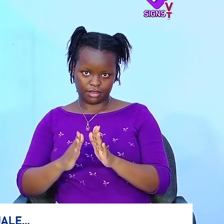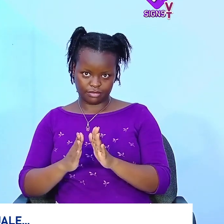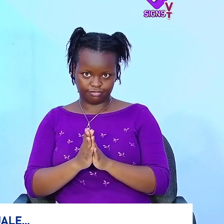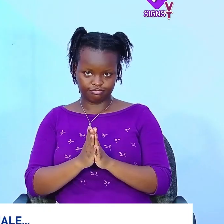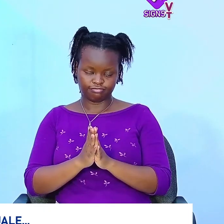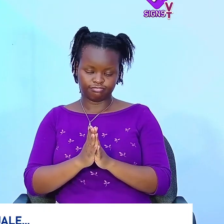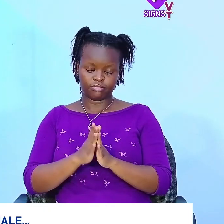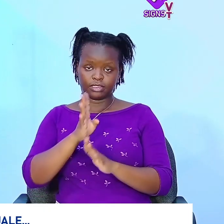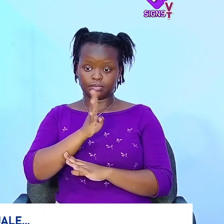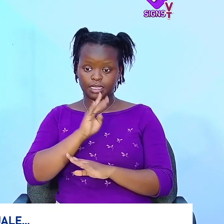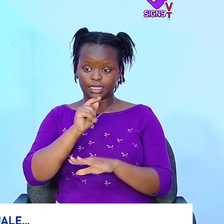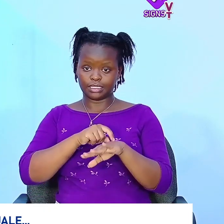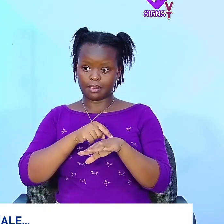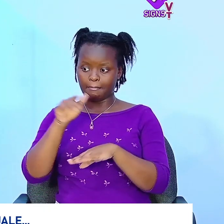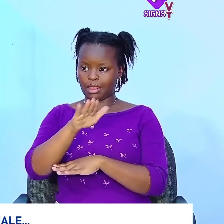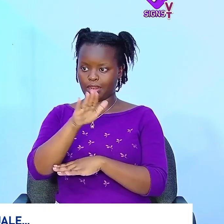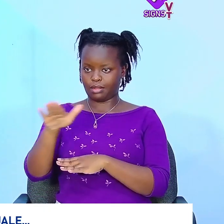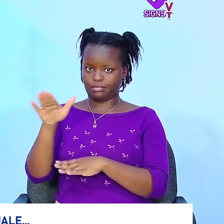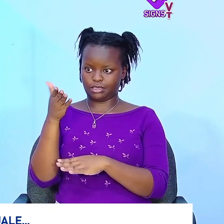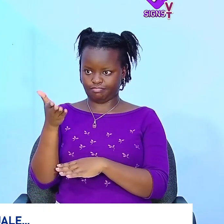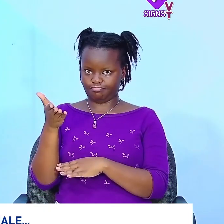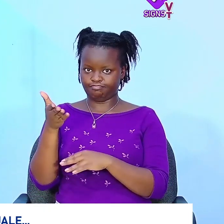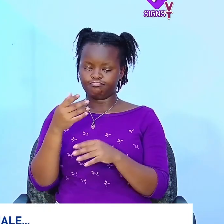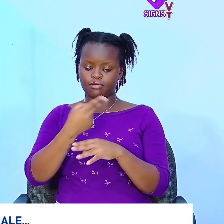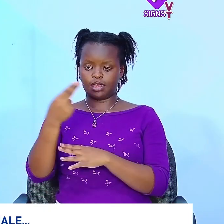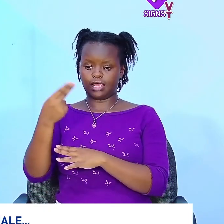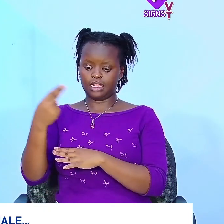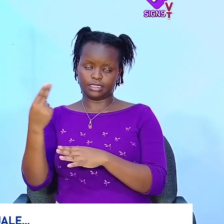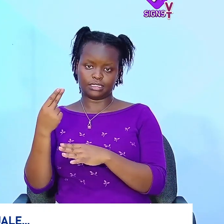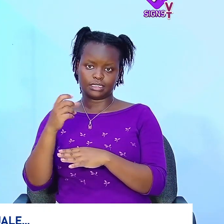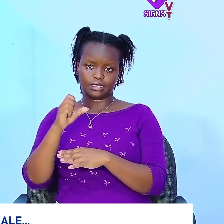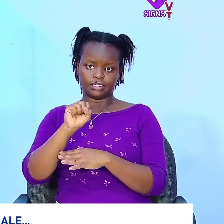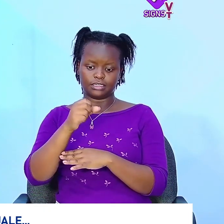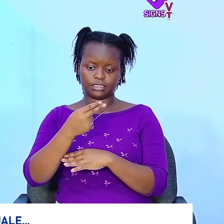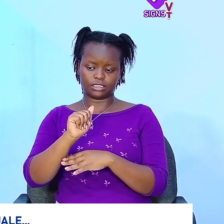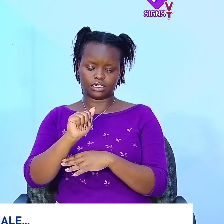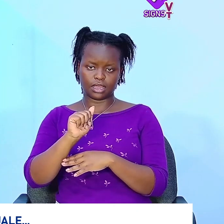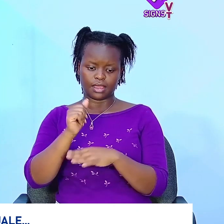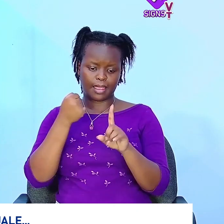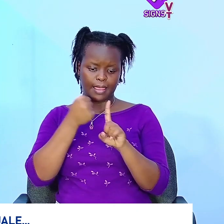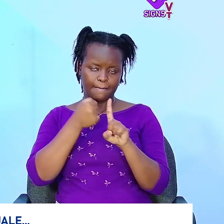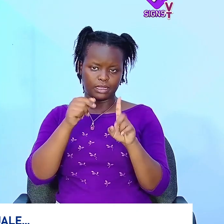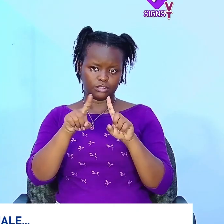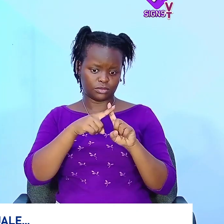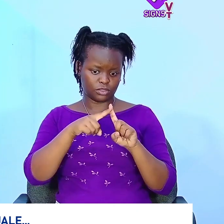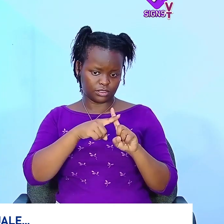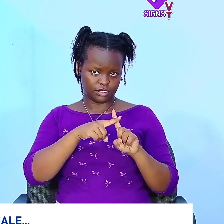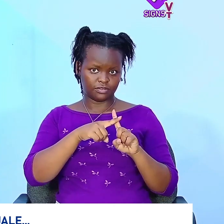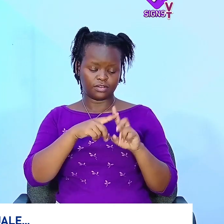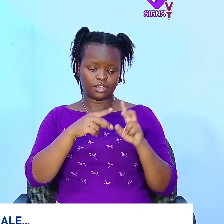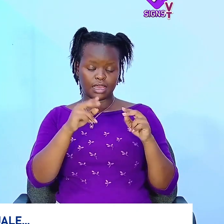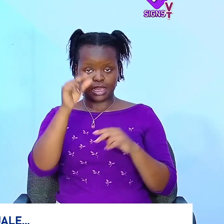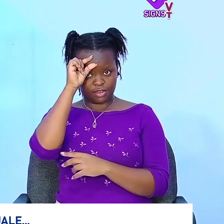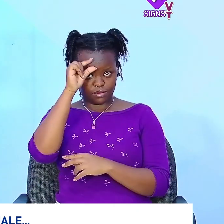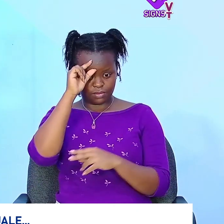parliamentary budget session, Duale highlighted the scheme's positive impact noting that the government has saved